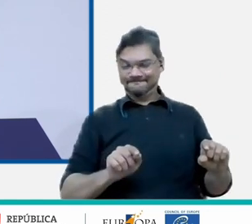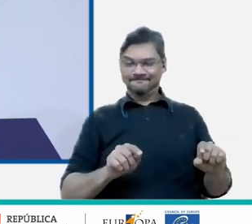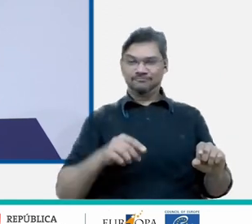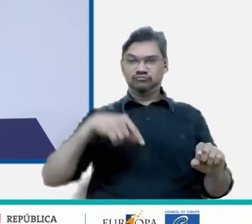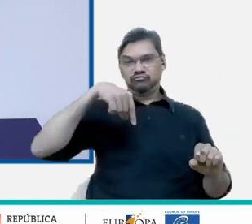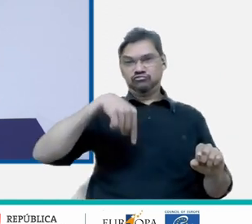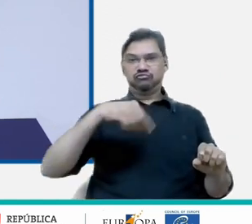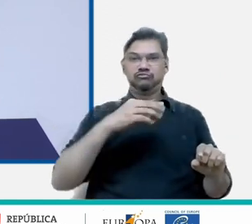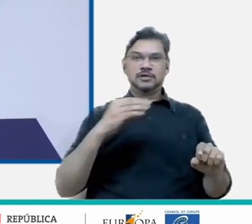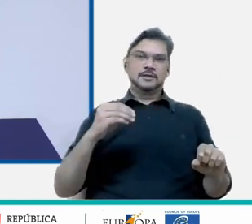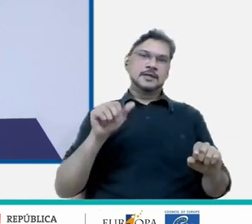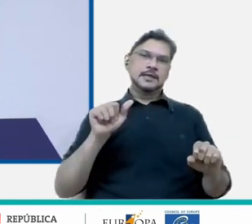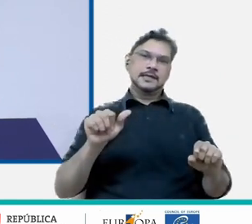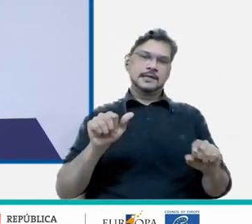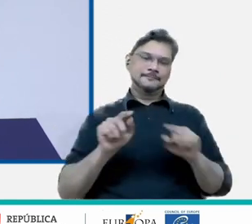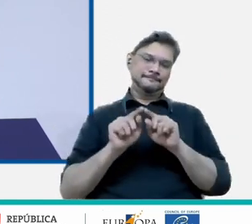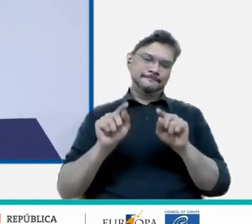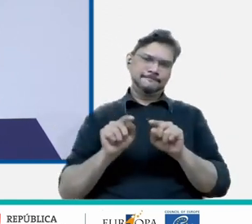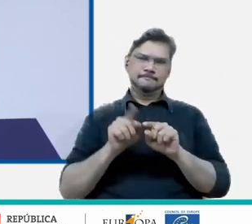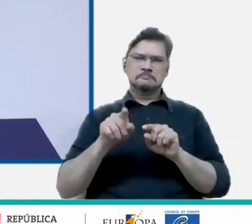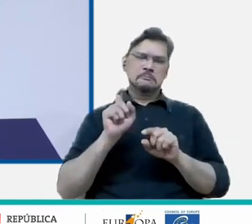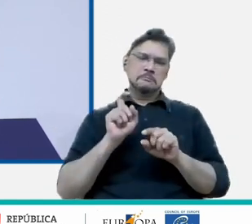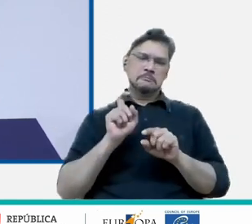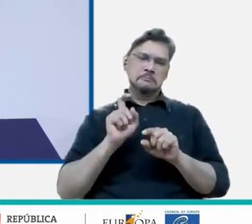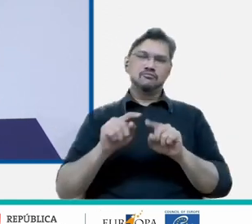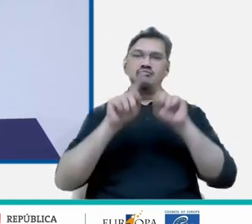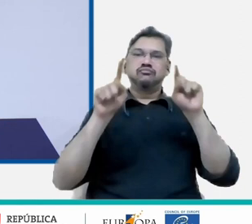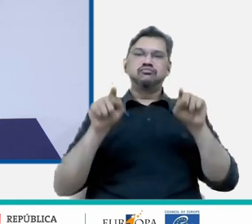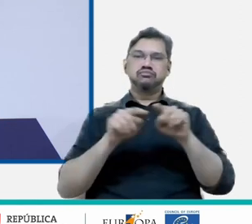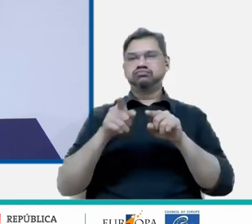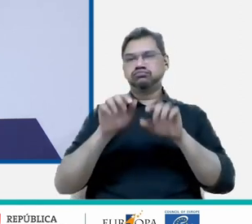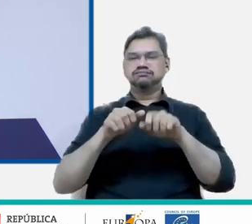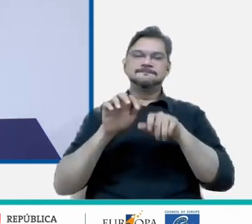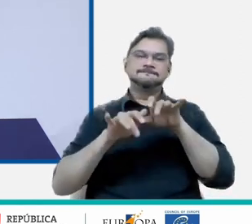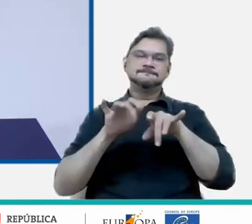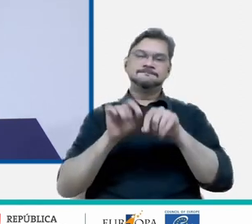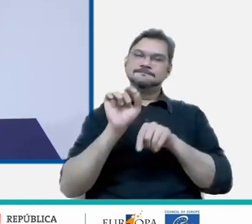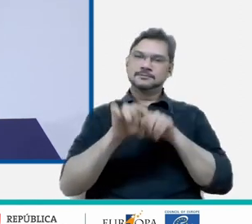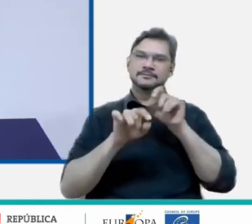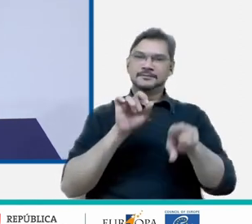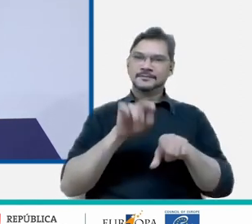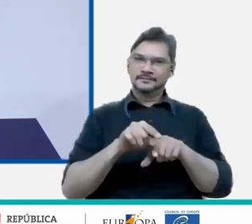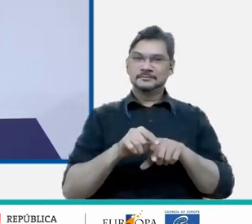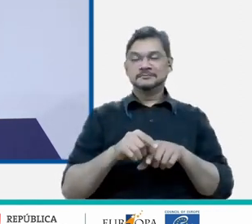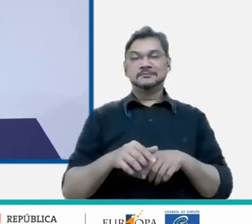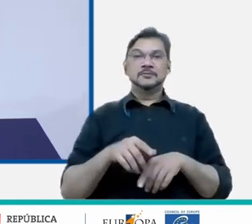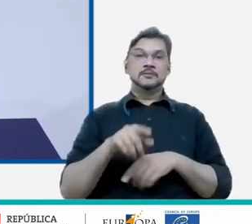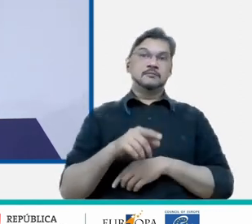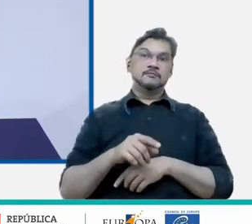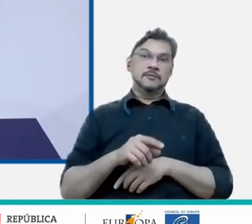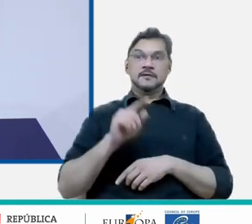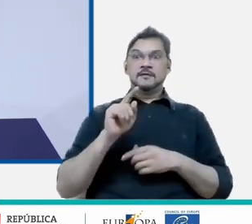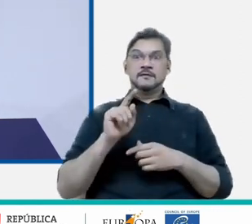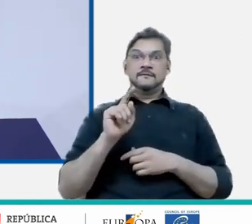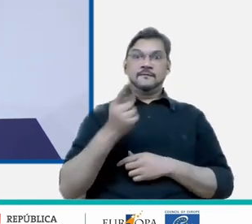to pose a question to Mr. Wolfgang and to ask you, as